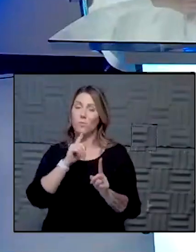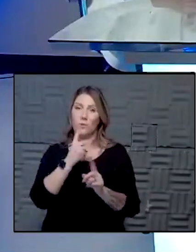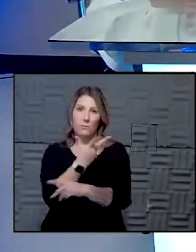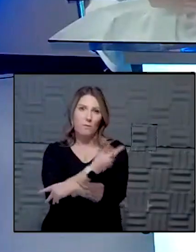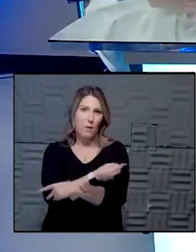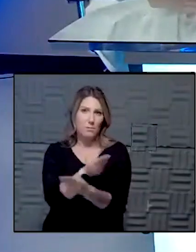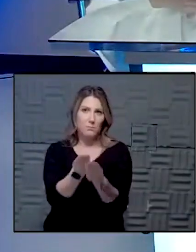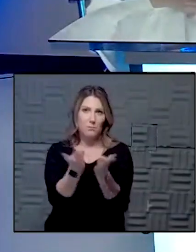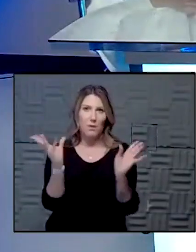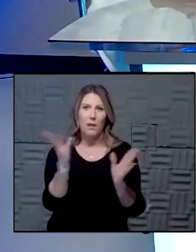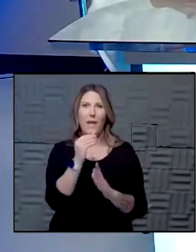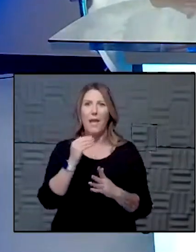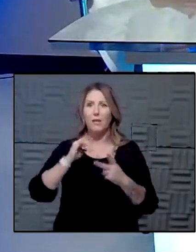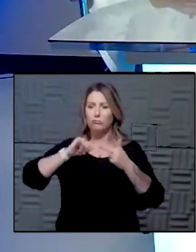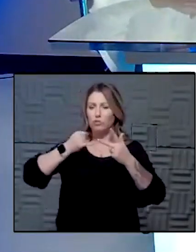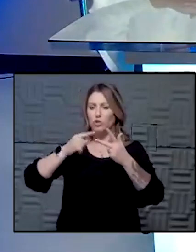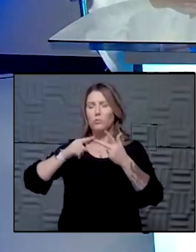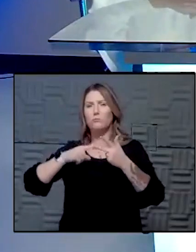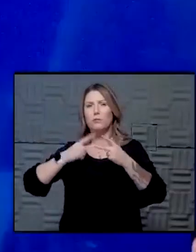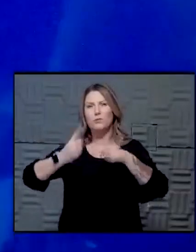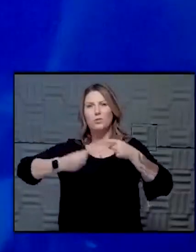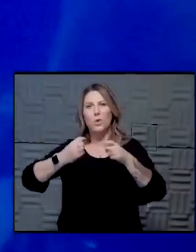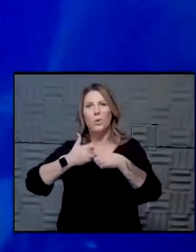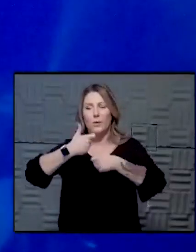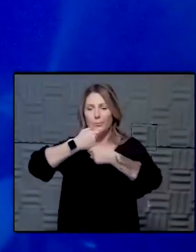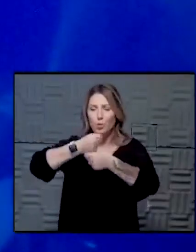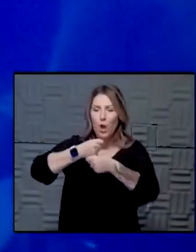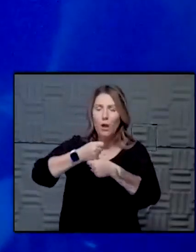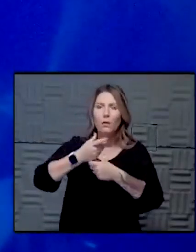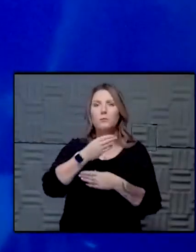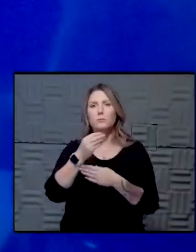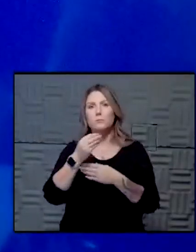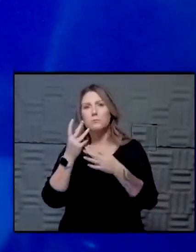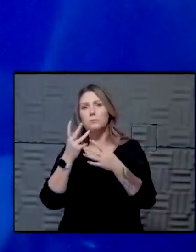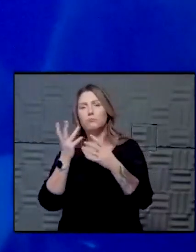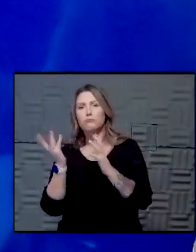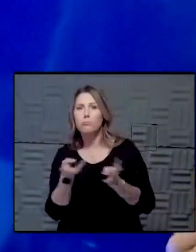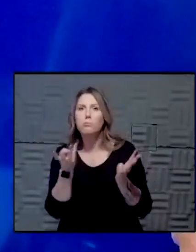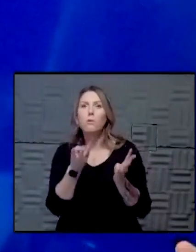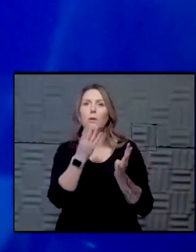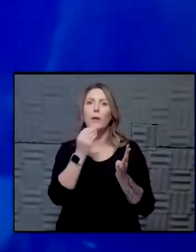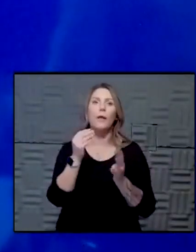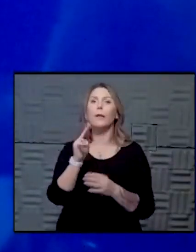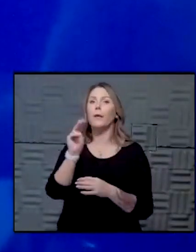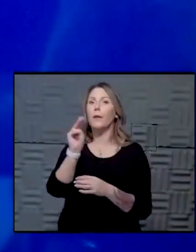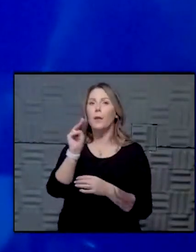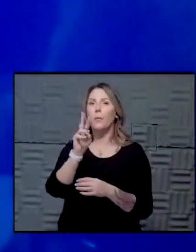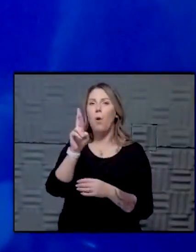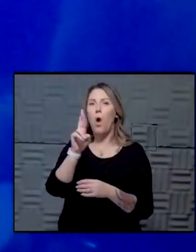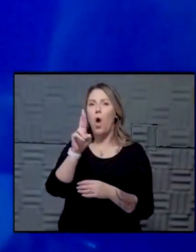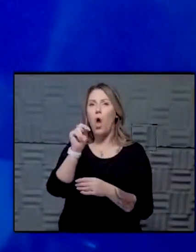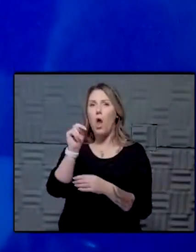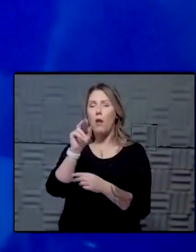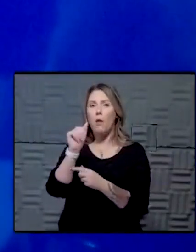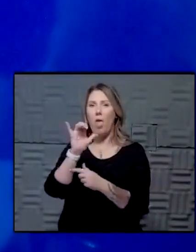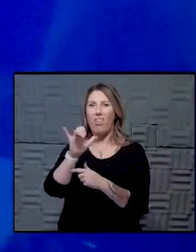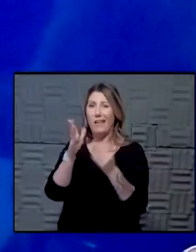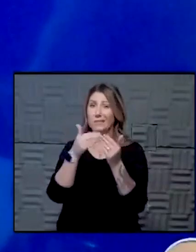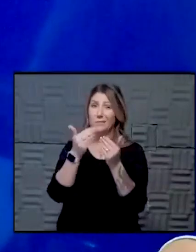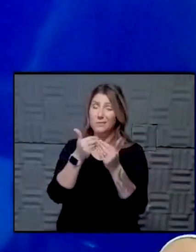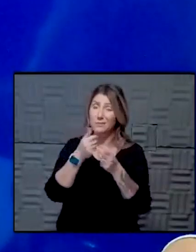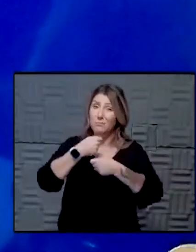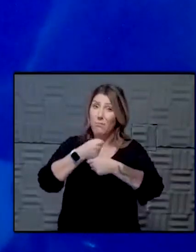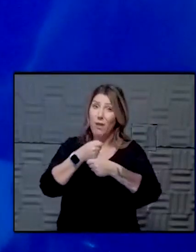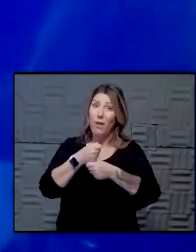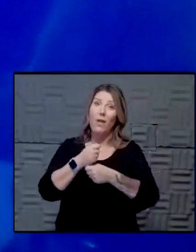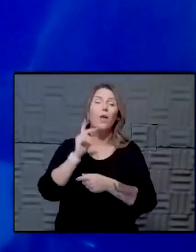J&J vaccine struggled a little bit more with their production because there's some production issues around it. As it turns out, the mRNA vaccines are pretty easy to produce. It looks like there's going